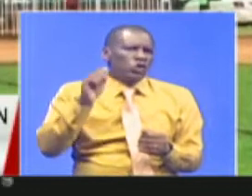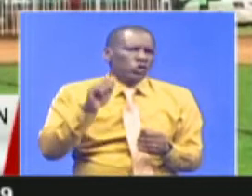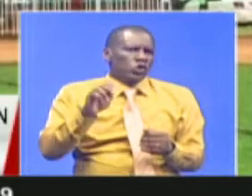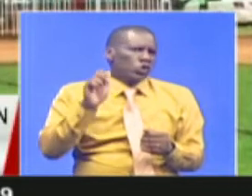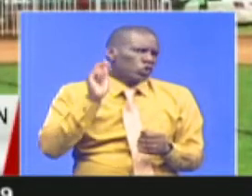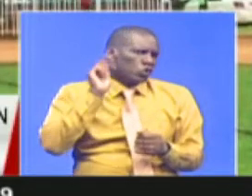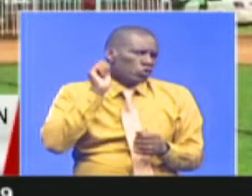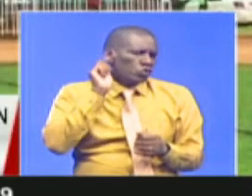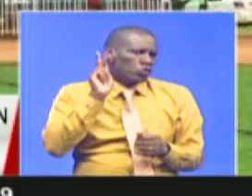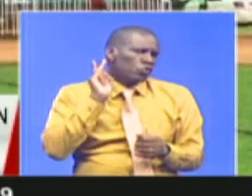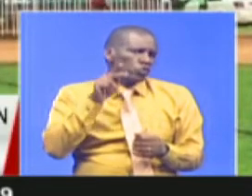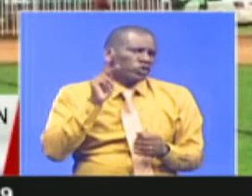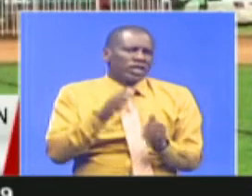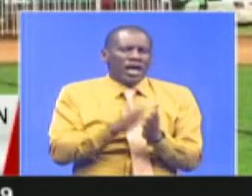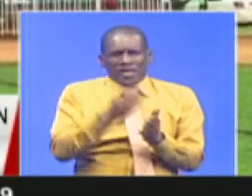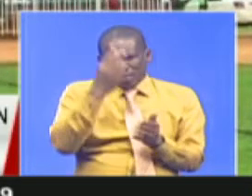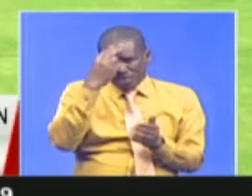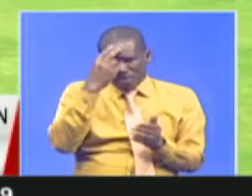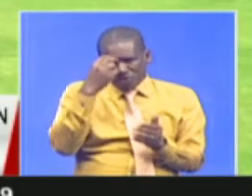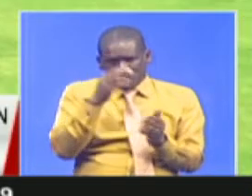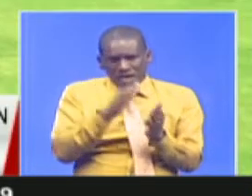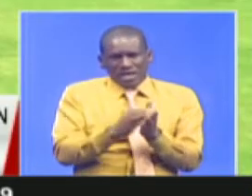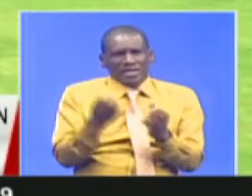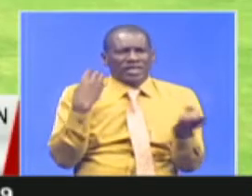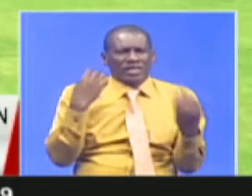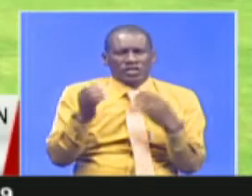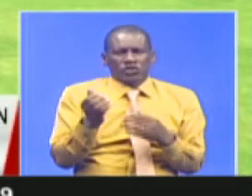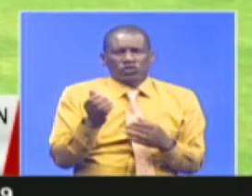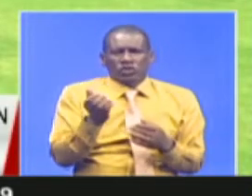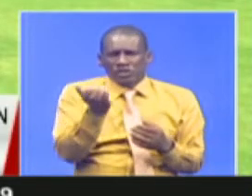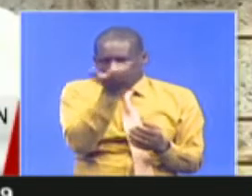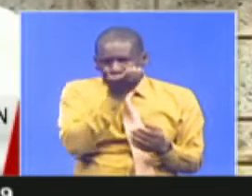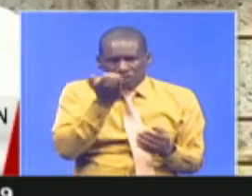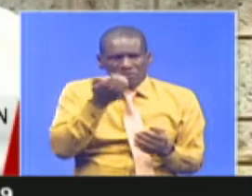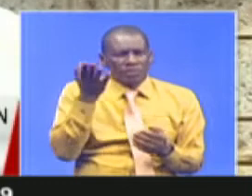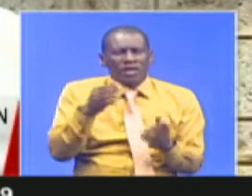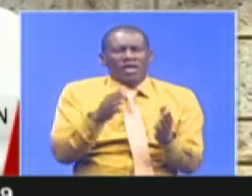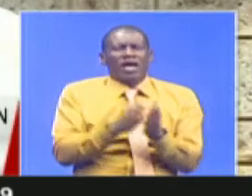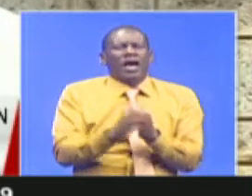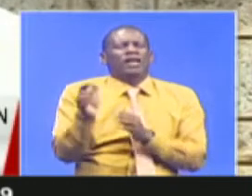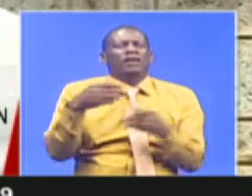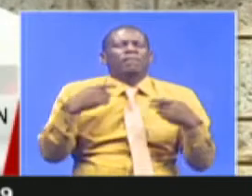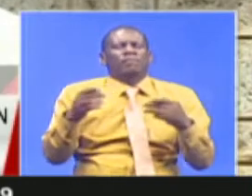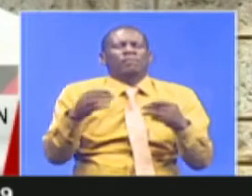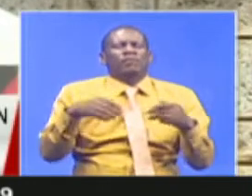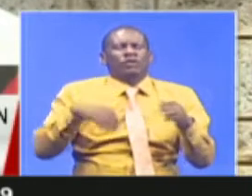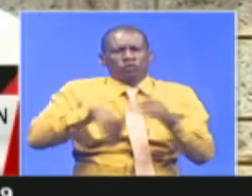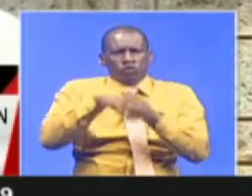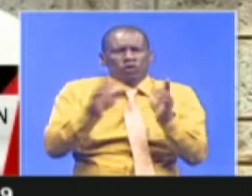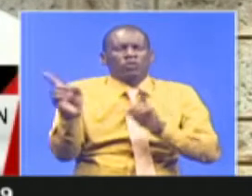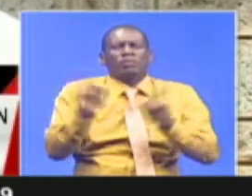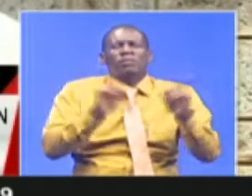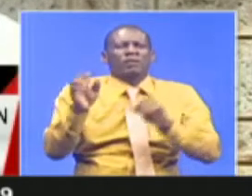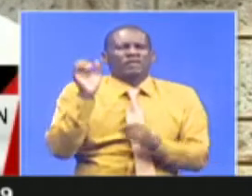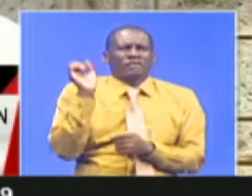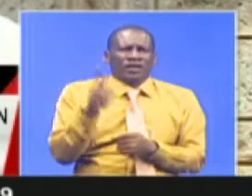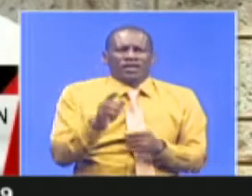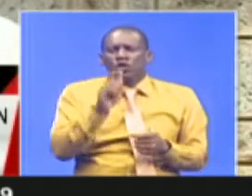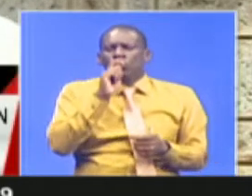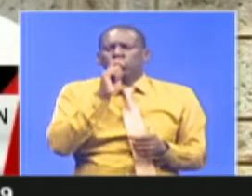Narok and Kericho grounds, will also be used, with long-distance travel said to be a challenge. The referees are prepared to be able